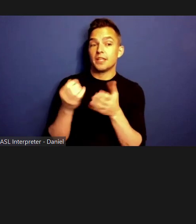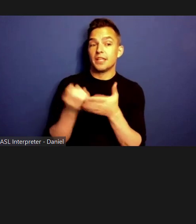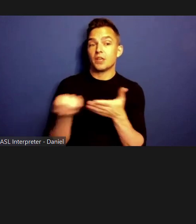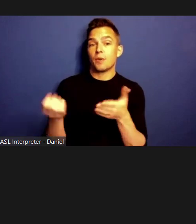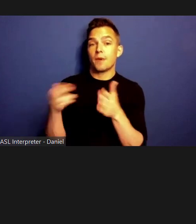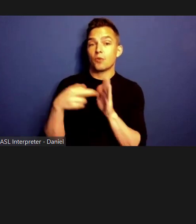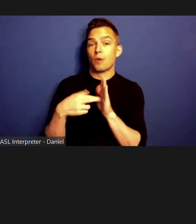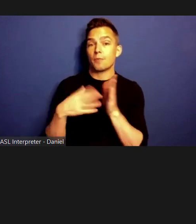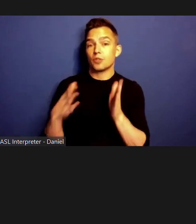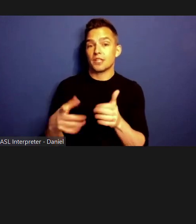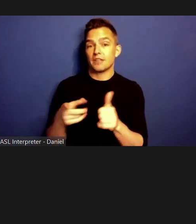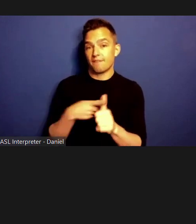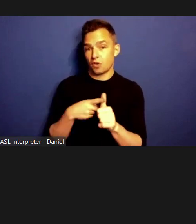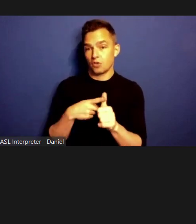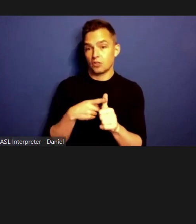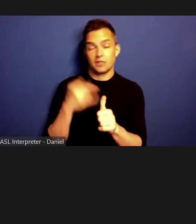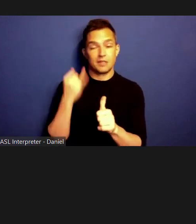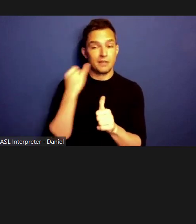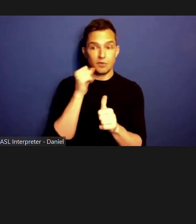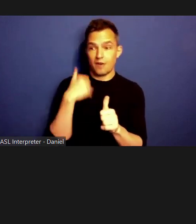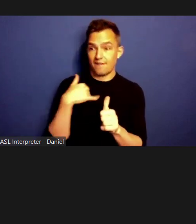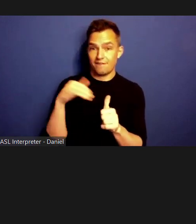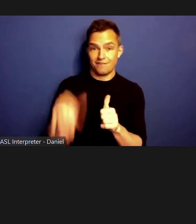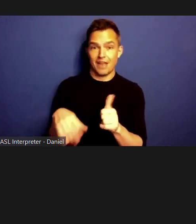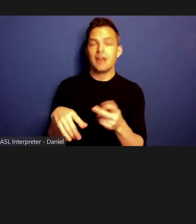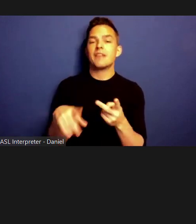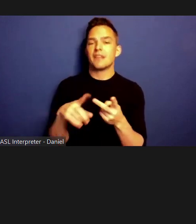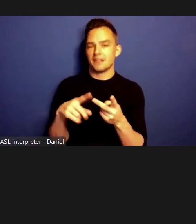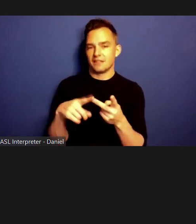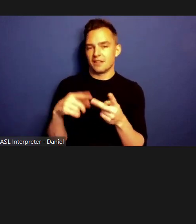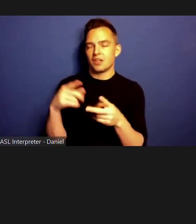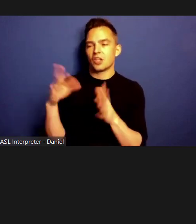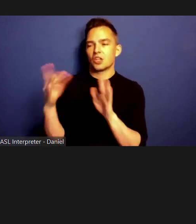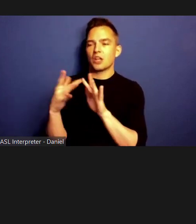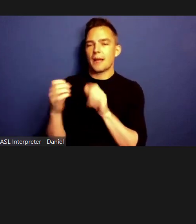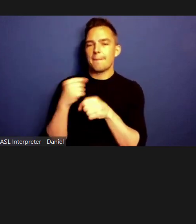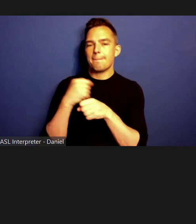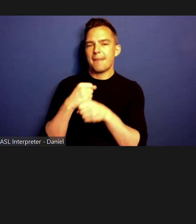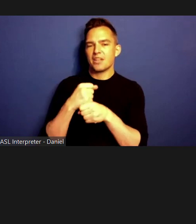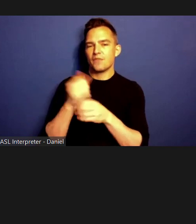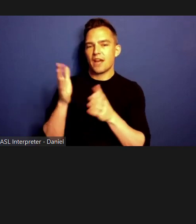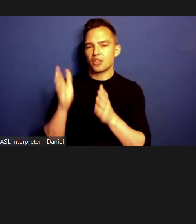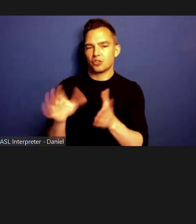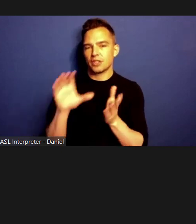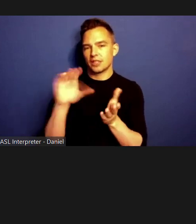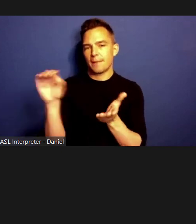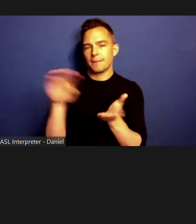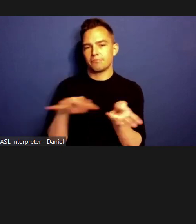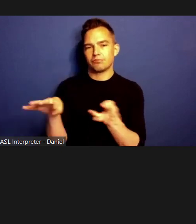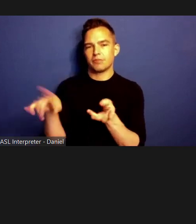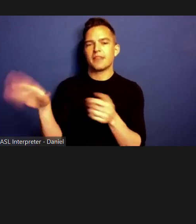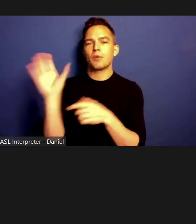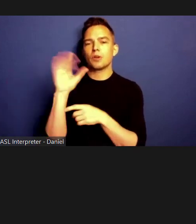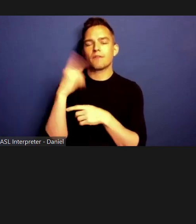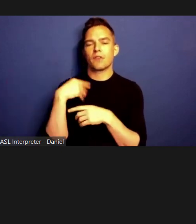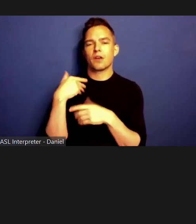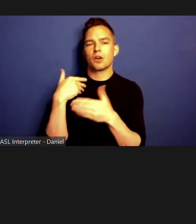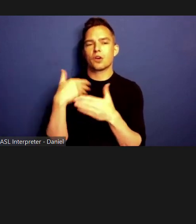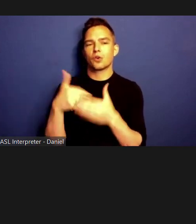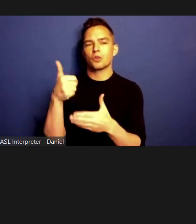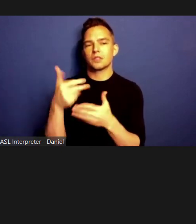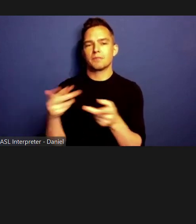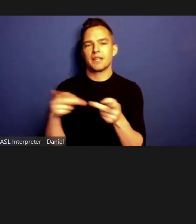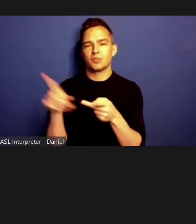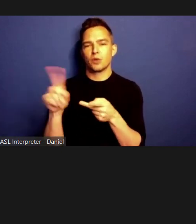you have one first. And then if you don't, then I would contact the manufacturer and have them find the closest place for where